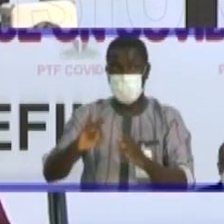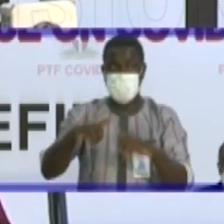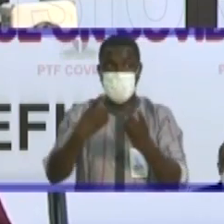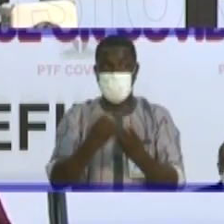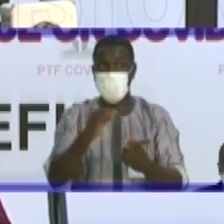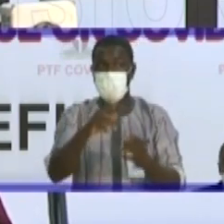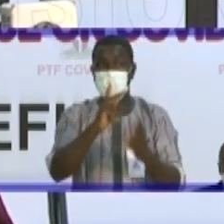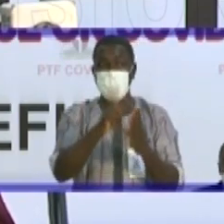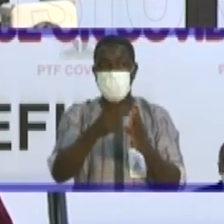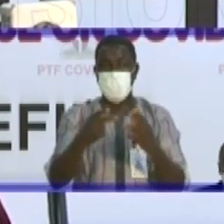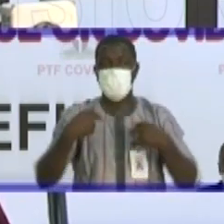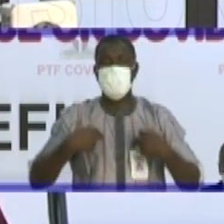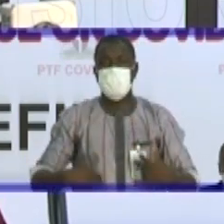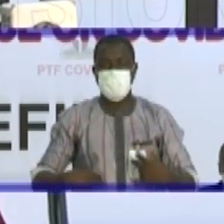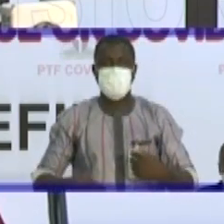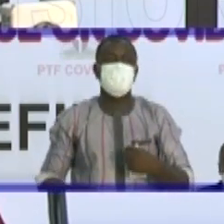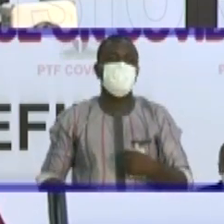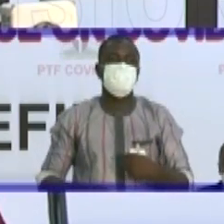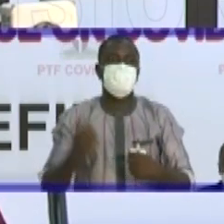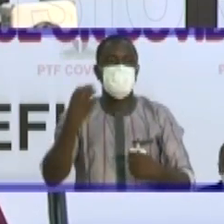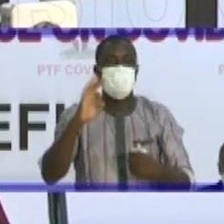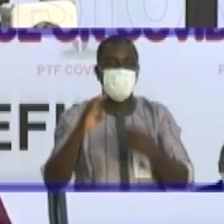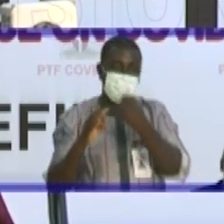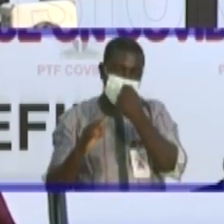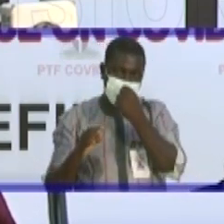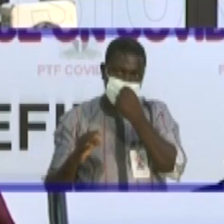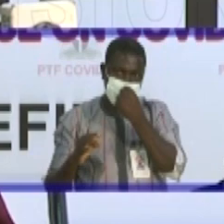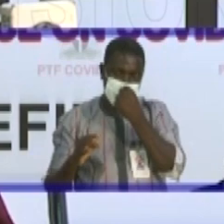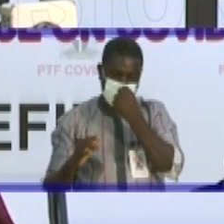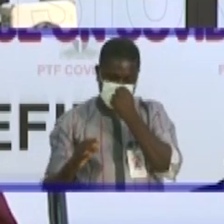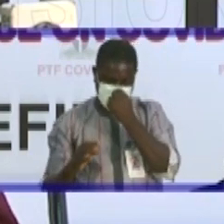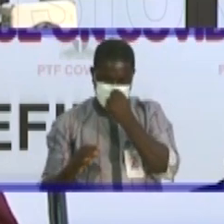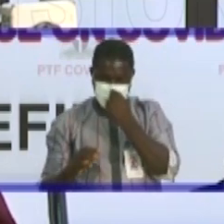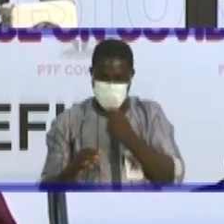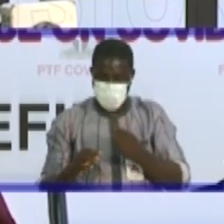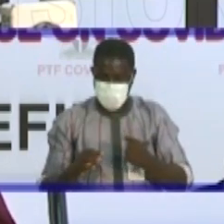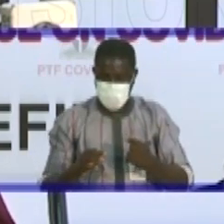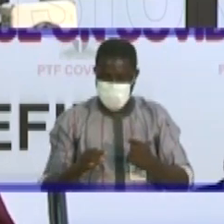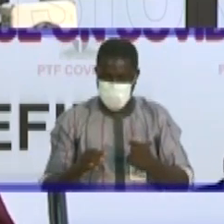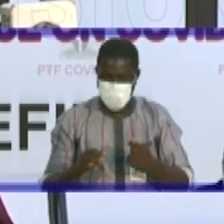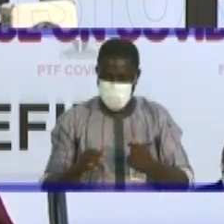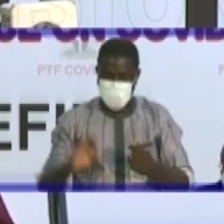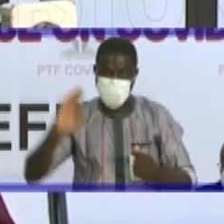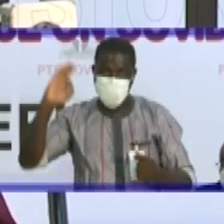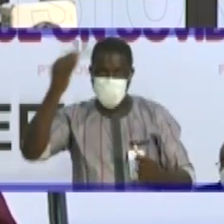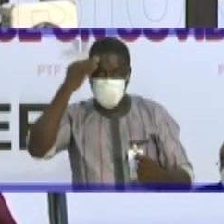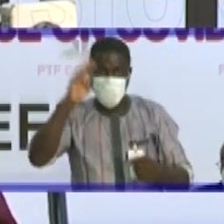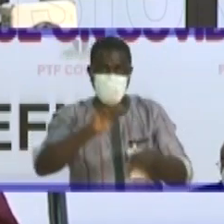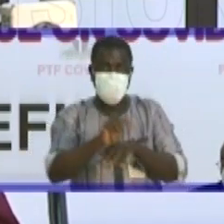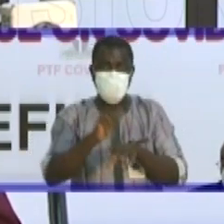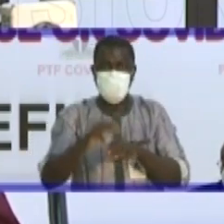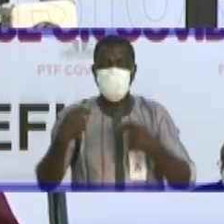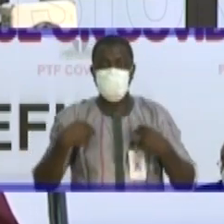Public Health of the Federal Ministry of Health that's responsible for that, for safe and dignified